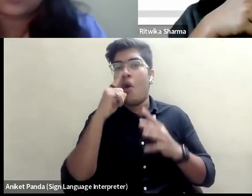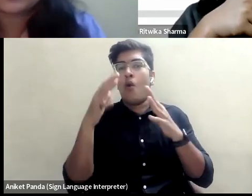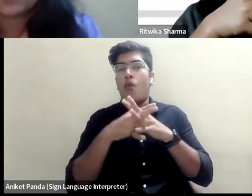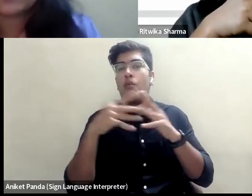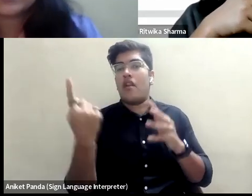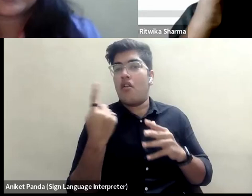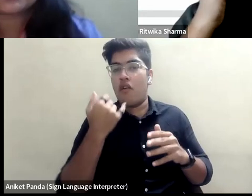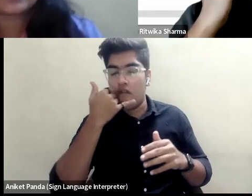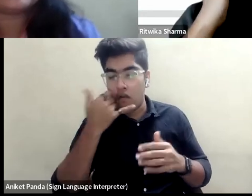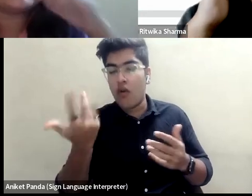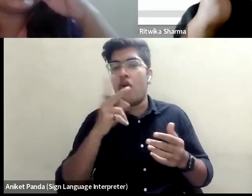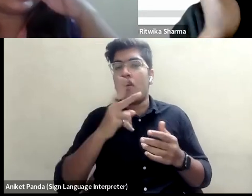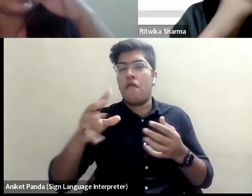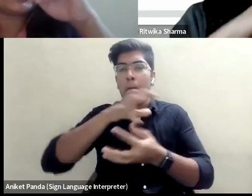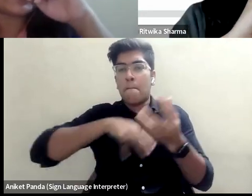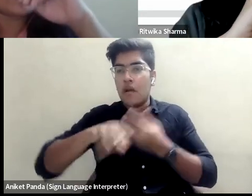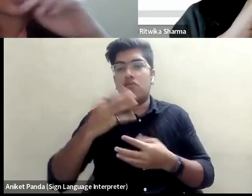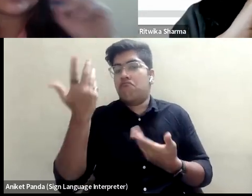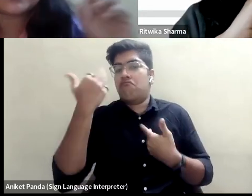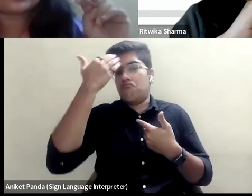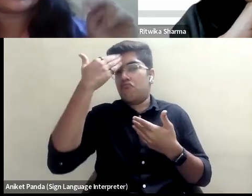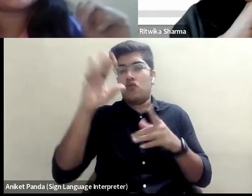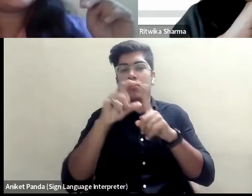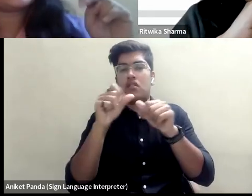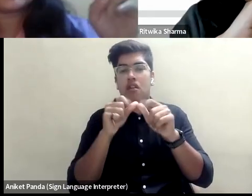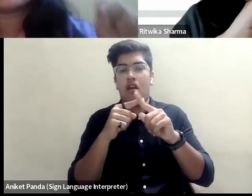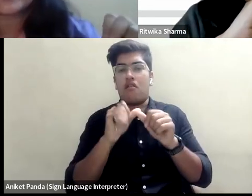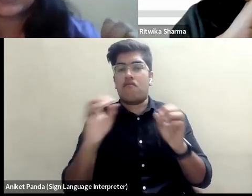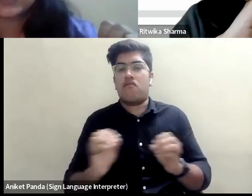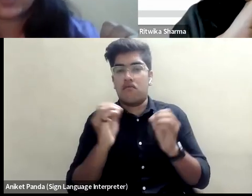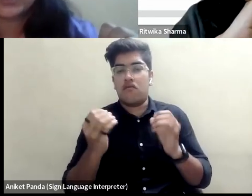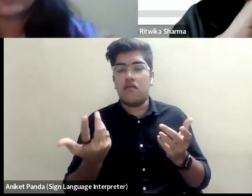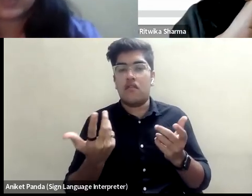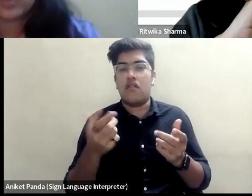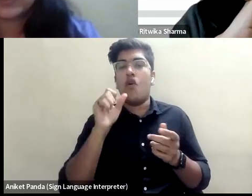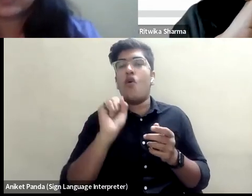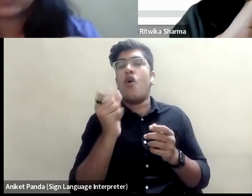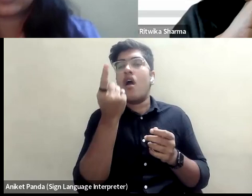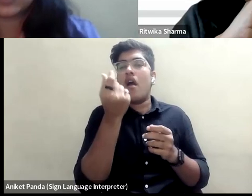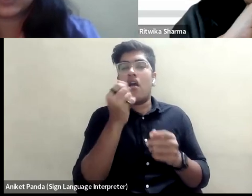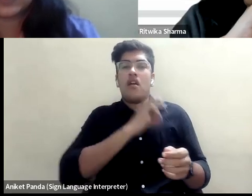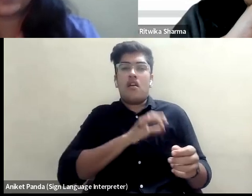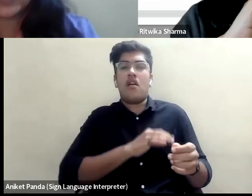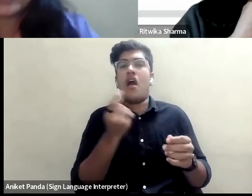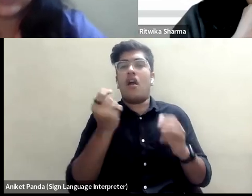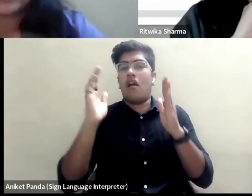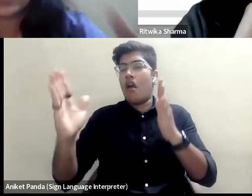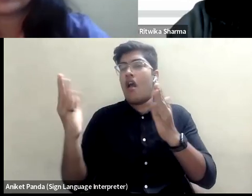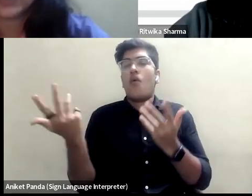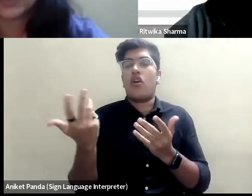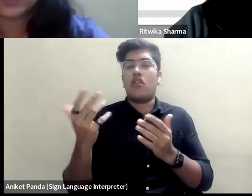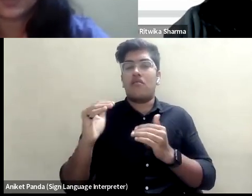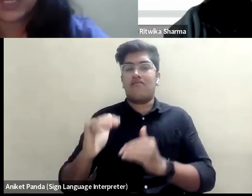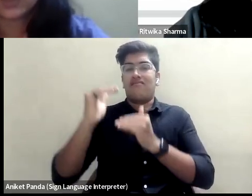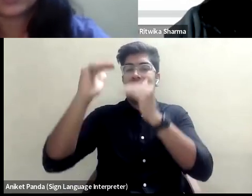have smartphones, and so on? And what is the income bracket that they fall in? How many? I mean, that is one